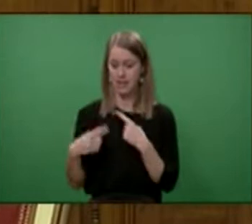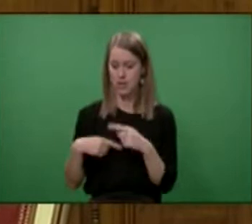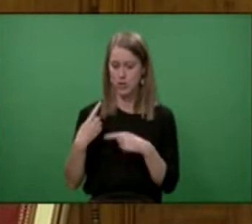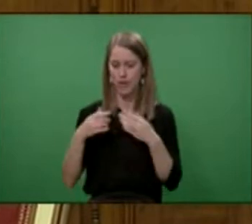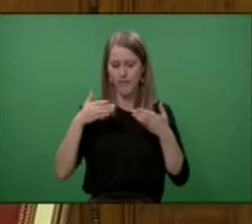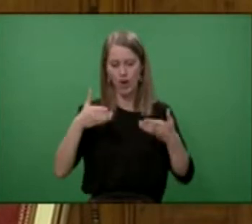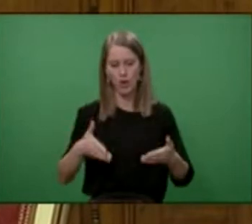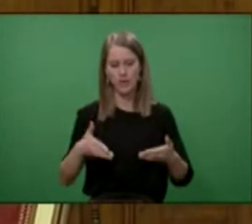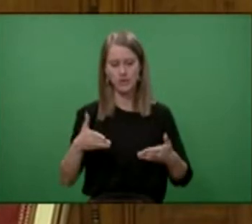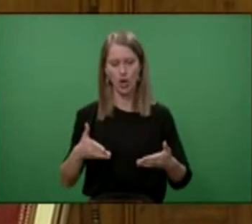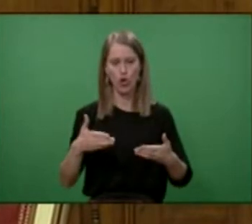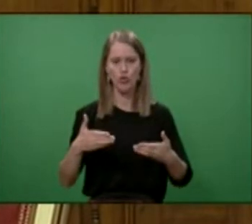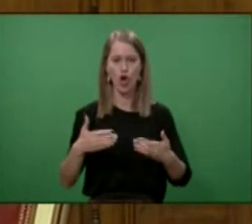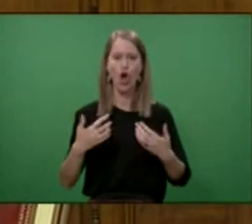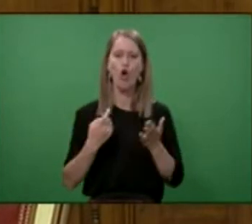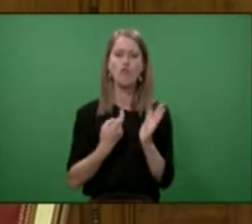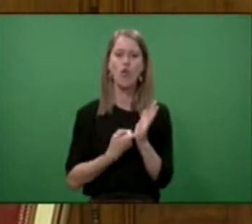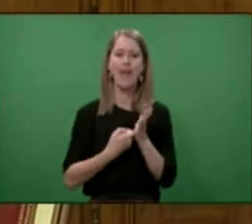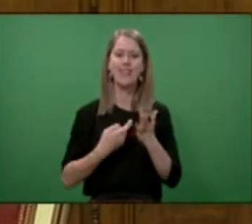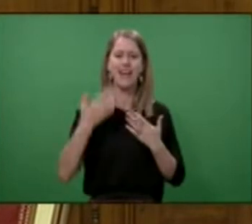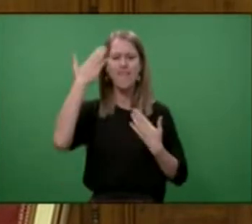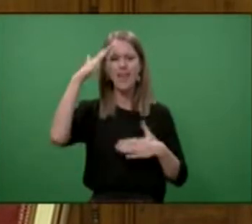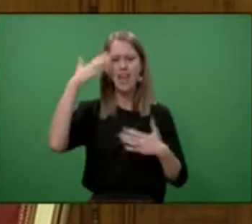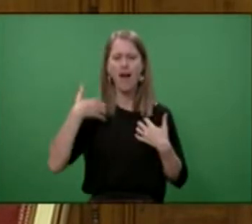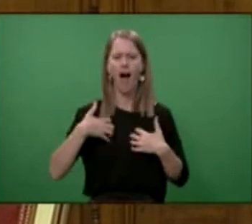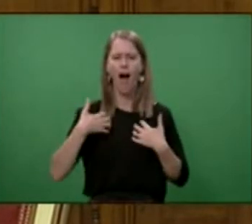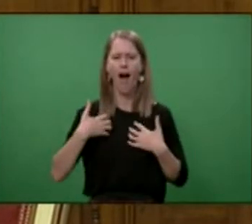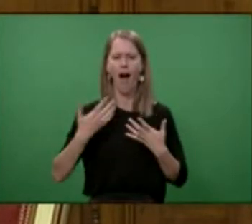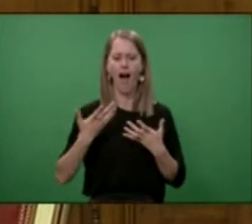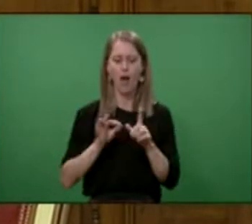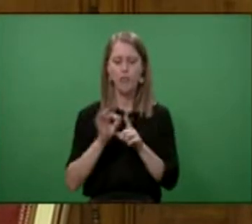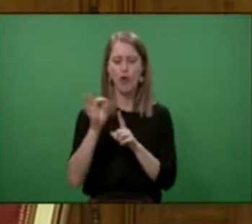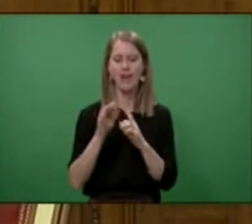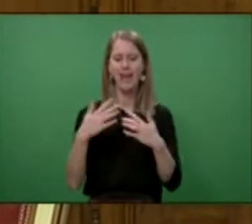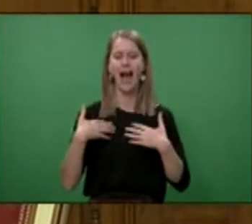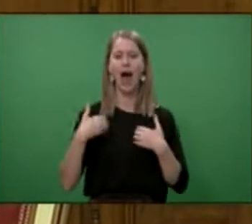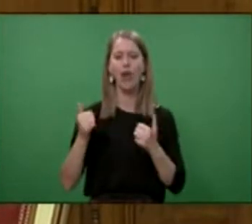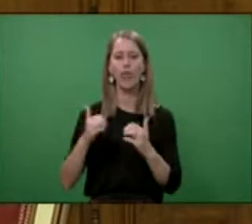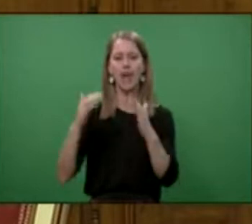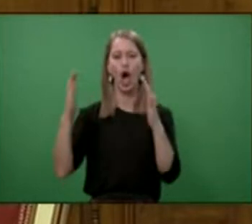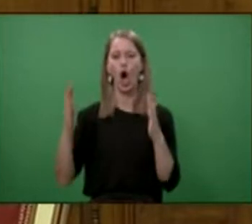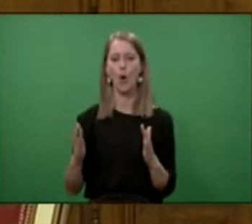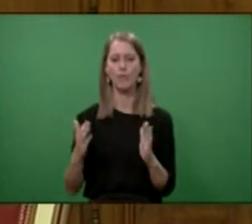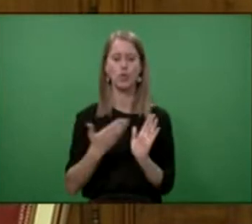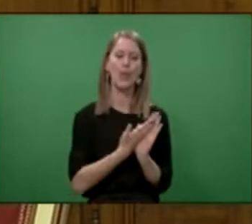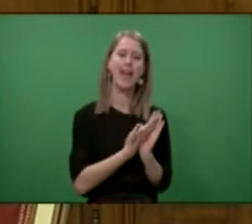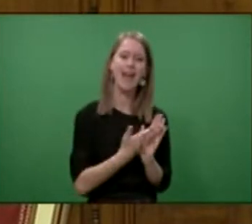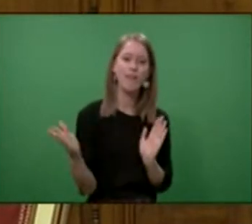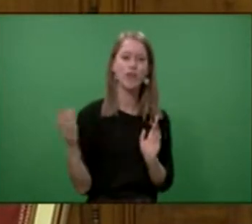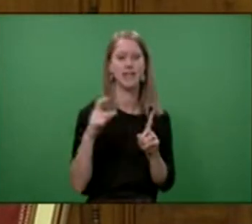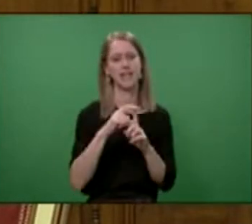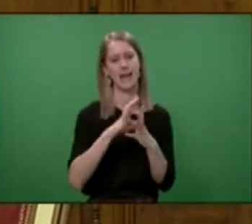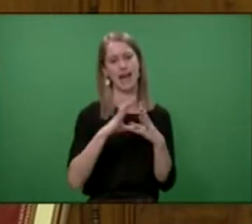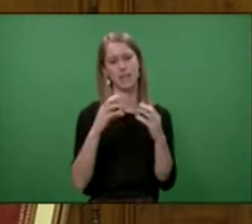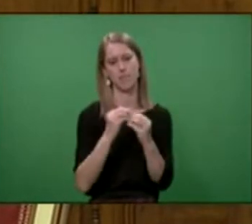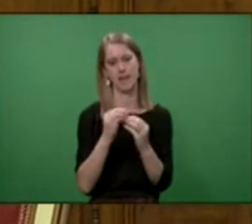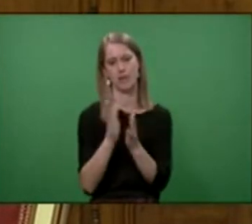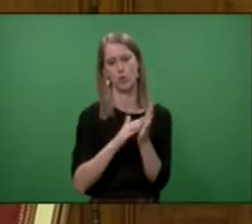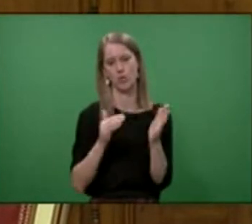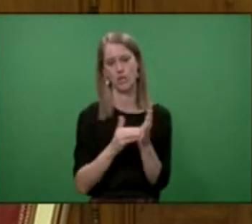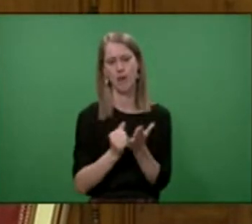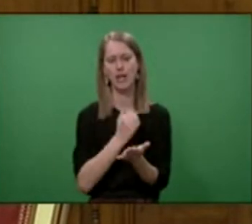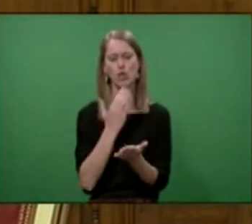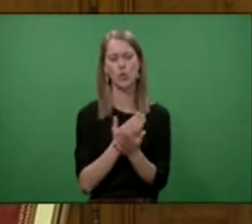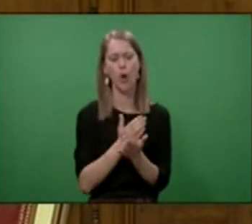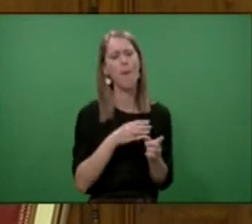the prevalence of rheumatic fever by expanding the Healthy Homes Initiative to every DHB around the country to ensure